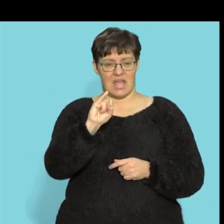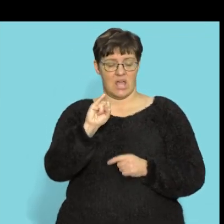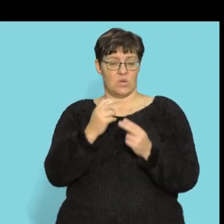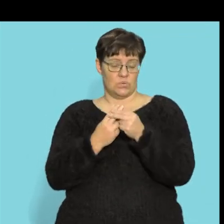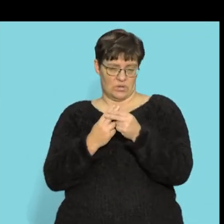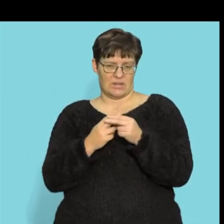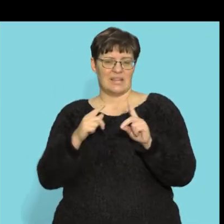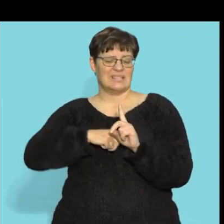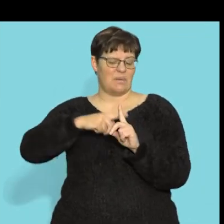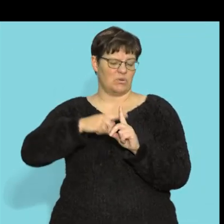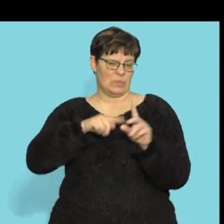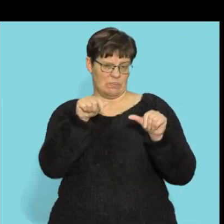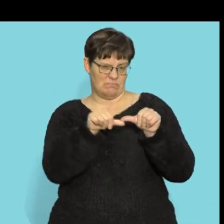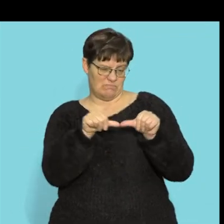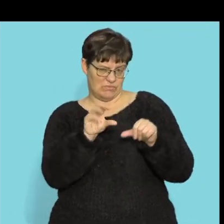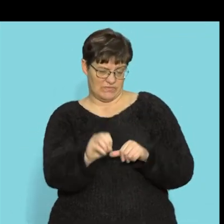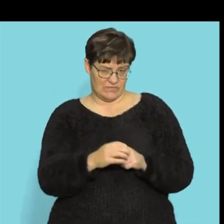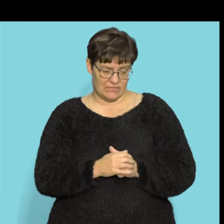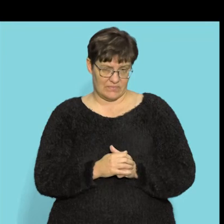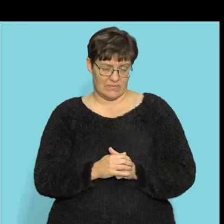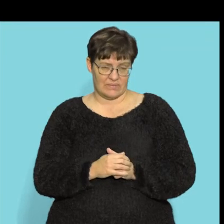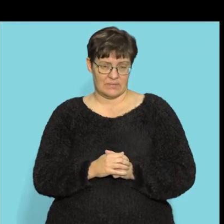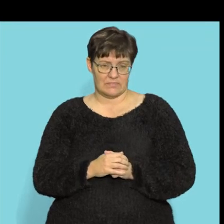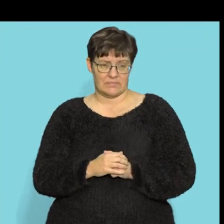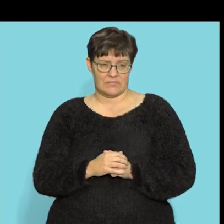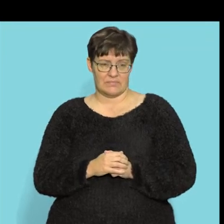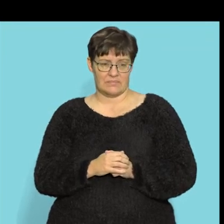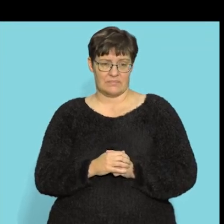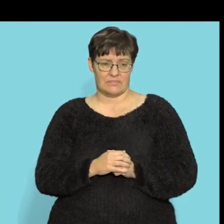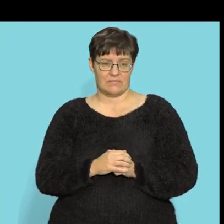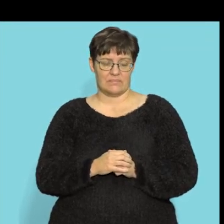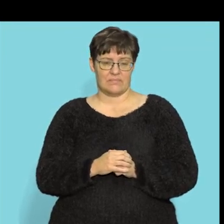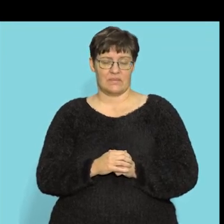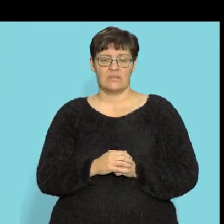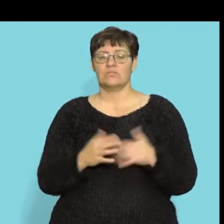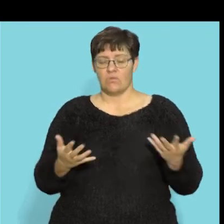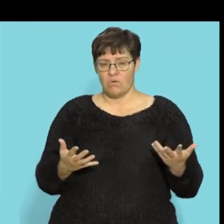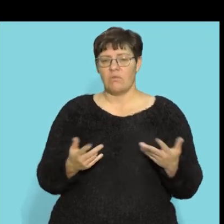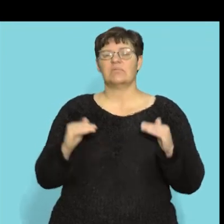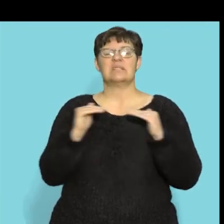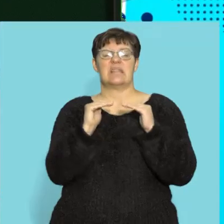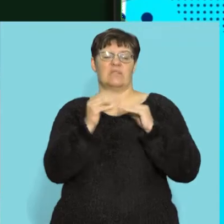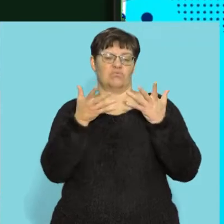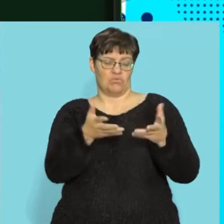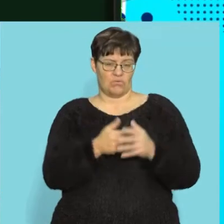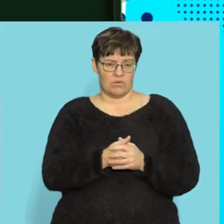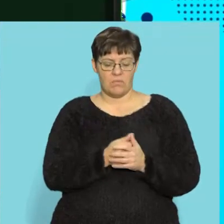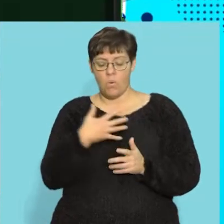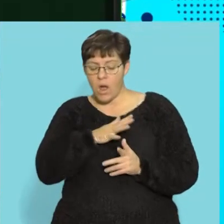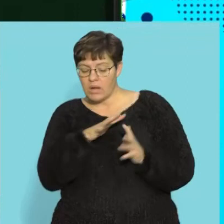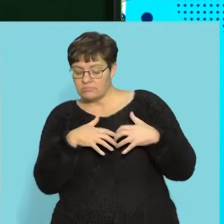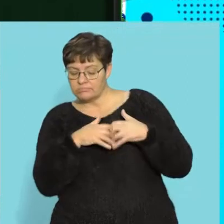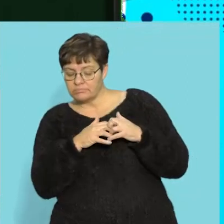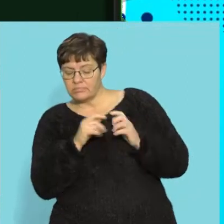unit in which we measure temperature, right? So it's the SI unit, so it means that's what is standard. So we want